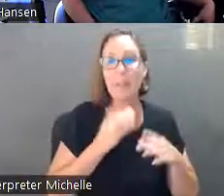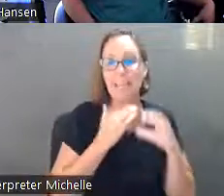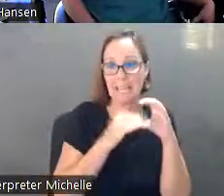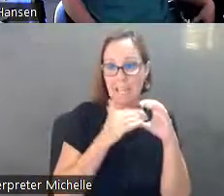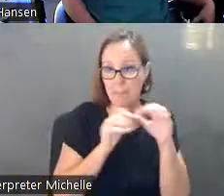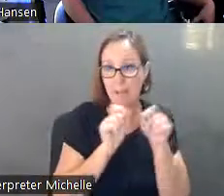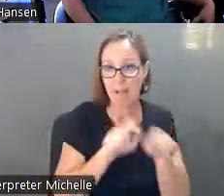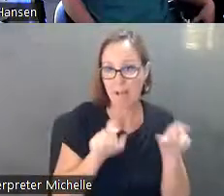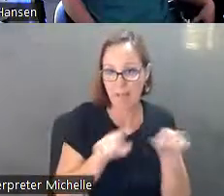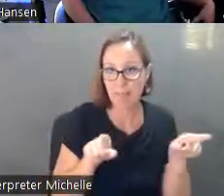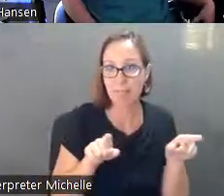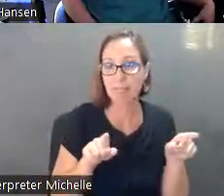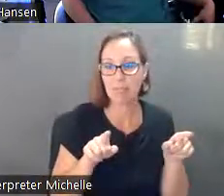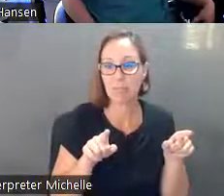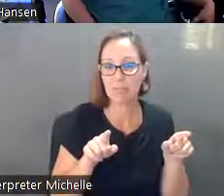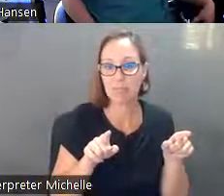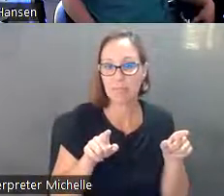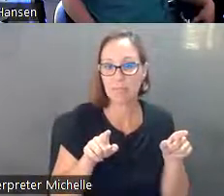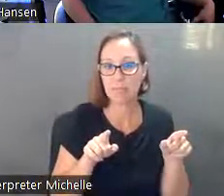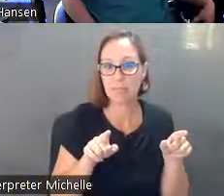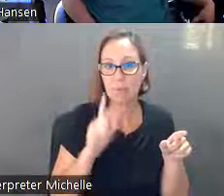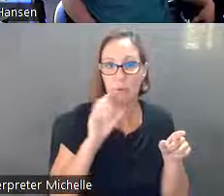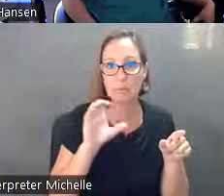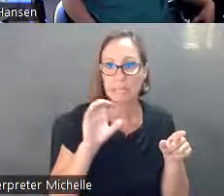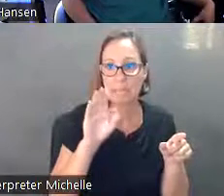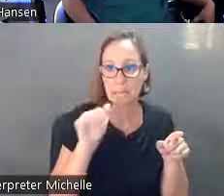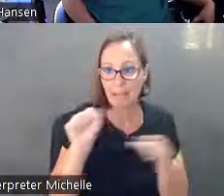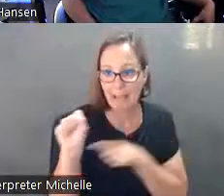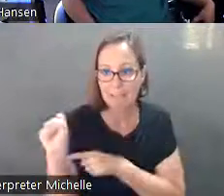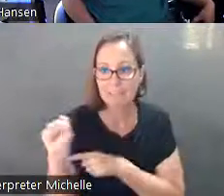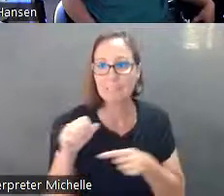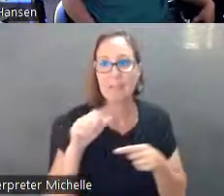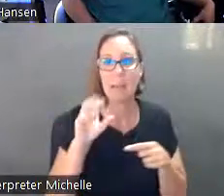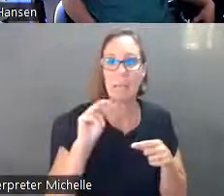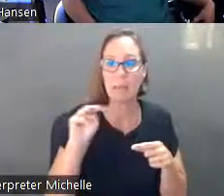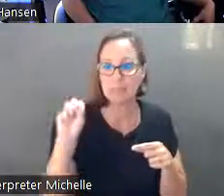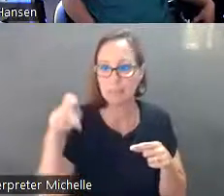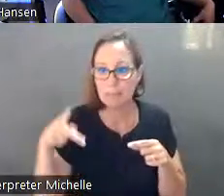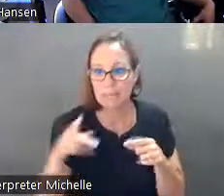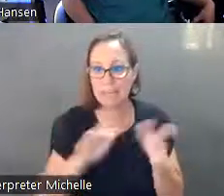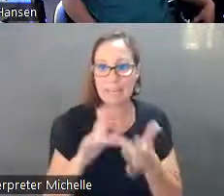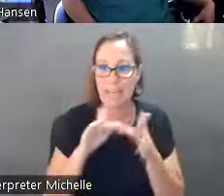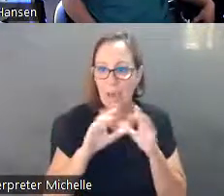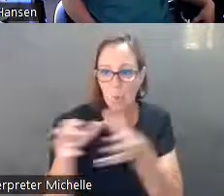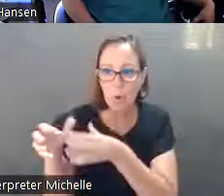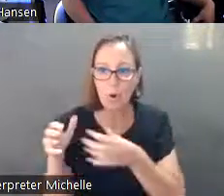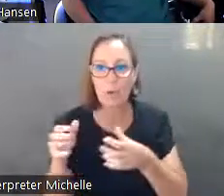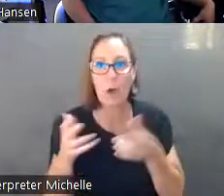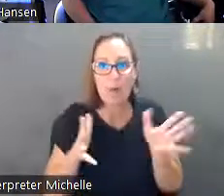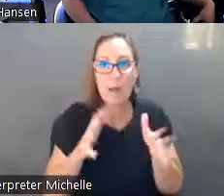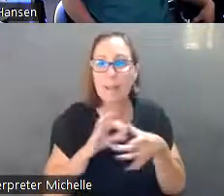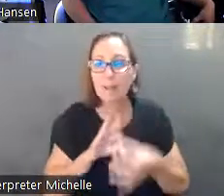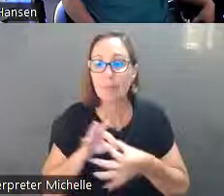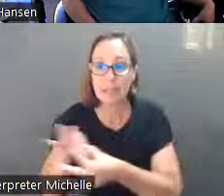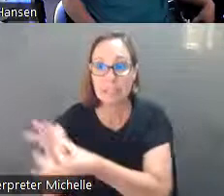emails to our CDAs and MSSP networks that we already have existing relationships